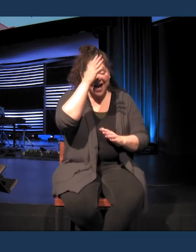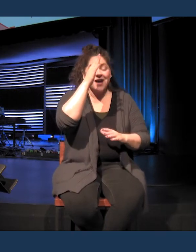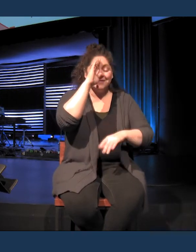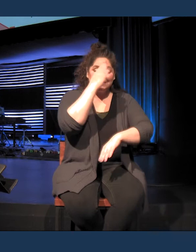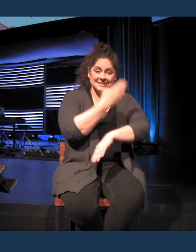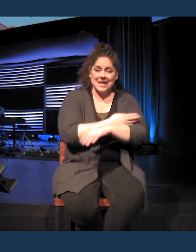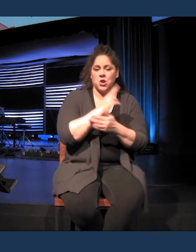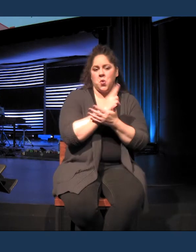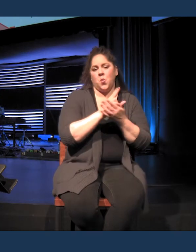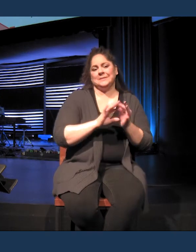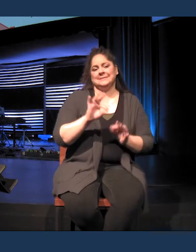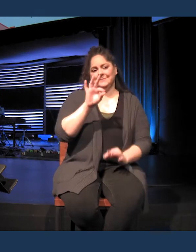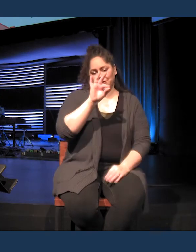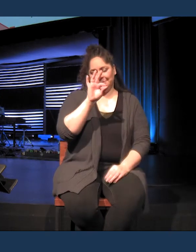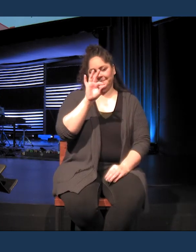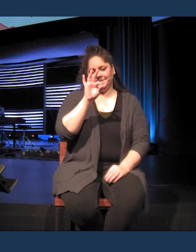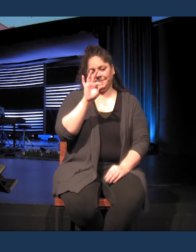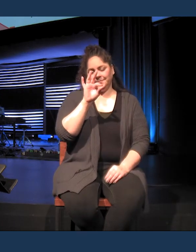the Holy Spirit.